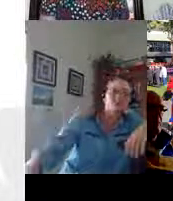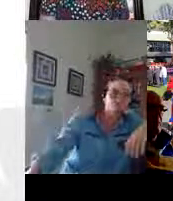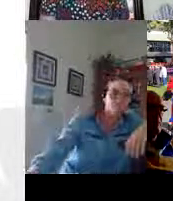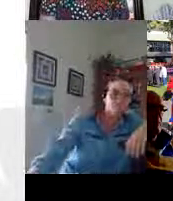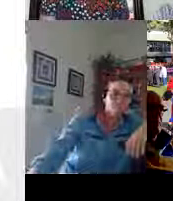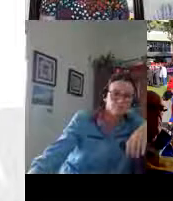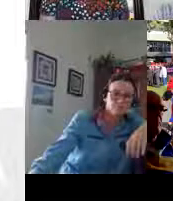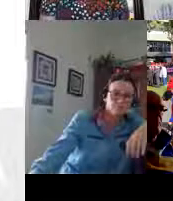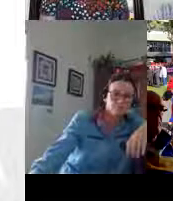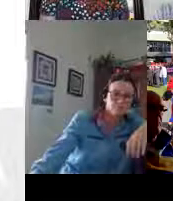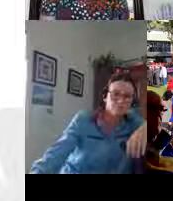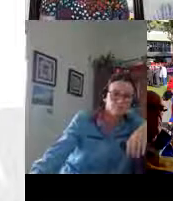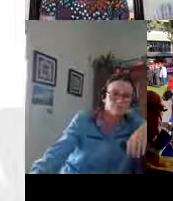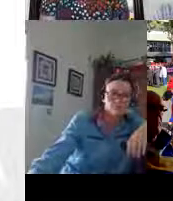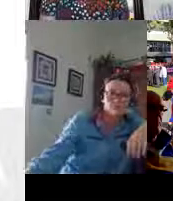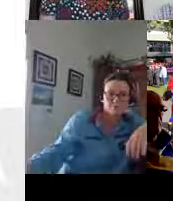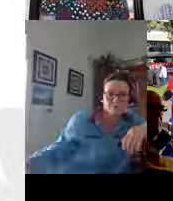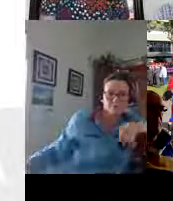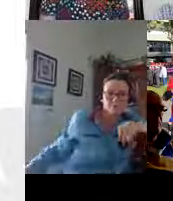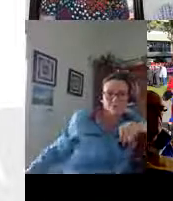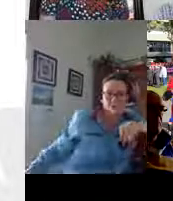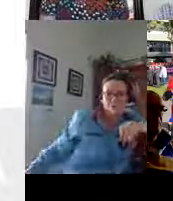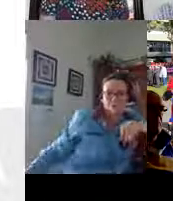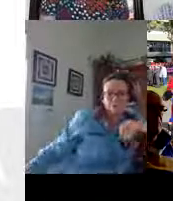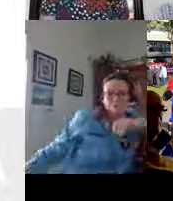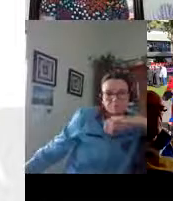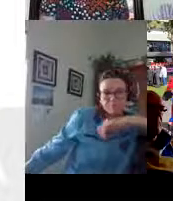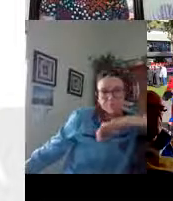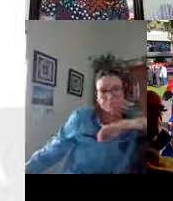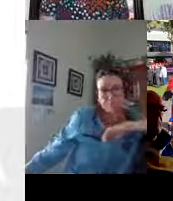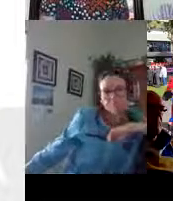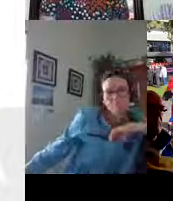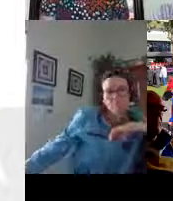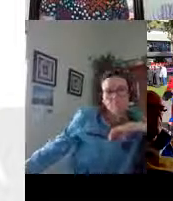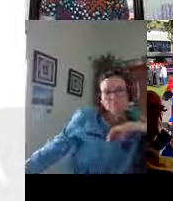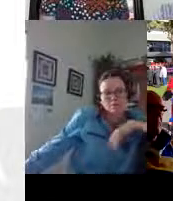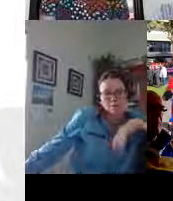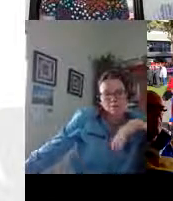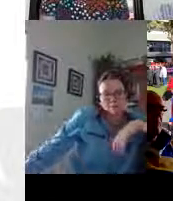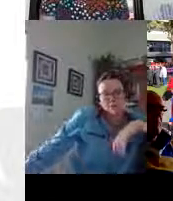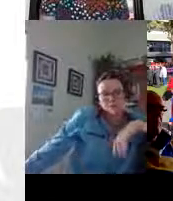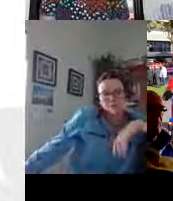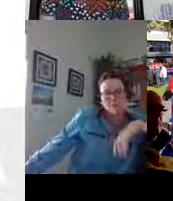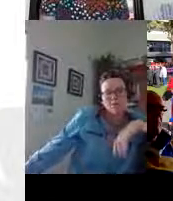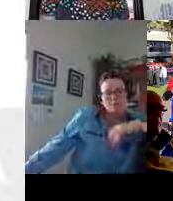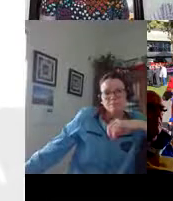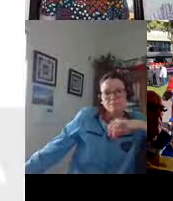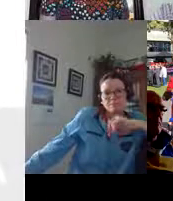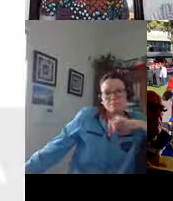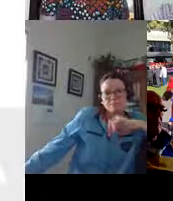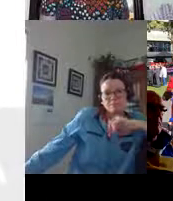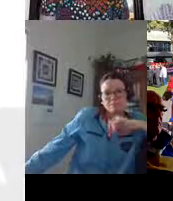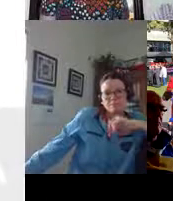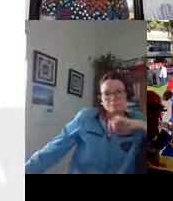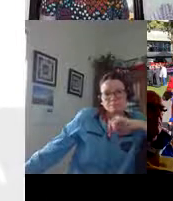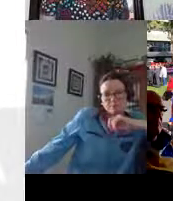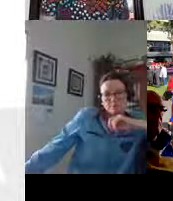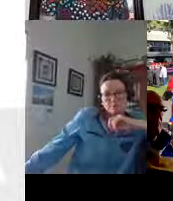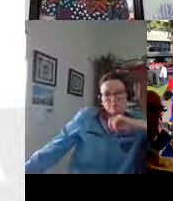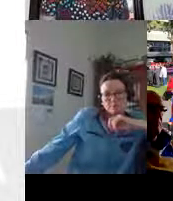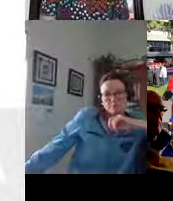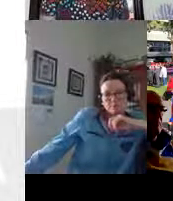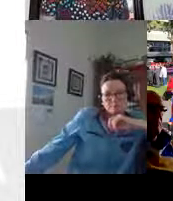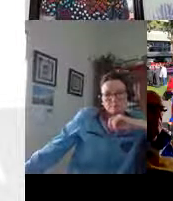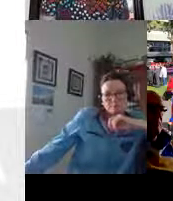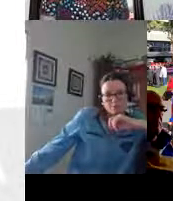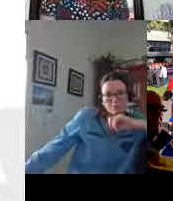And we'll be the first farm connected to the system, which will allow us to help the network. And we're even looking at the potential of doing voltage regulation and